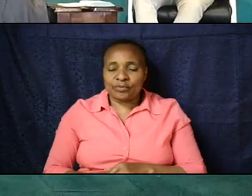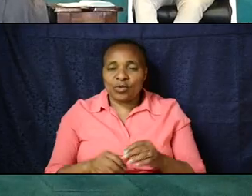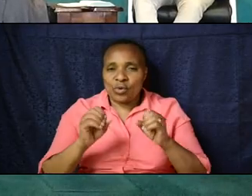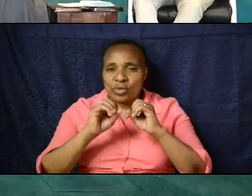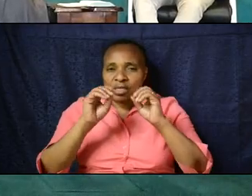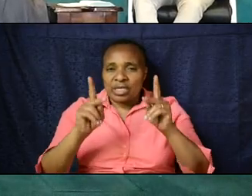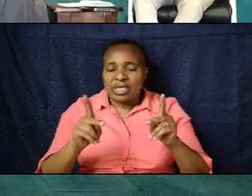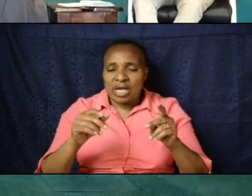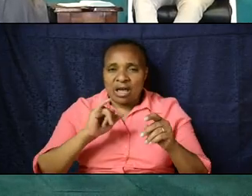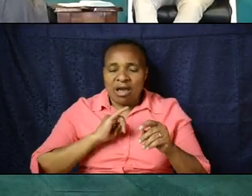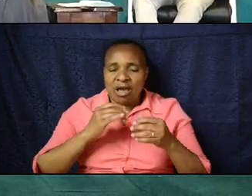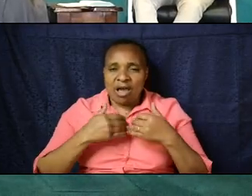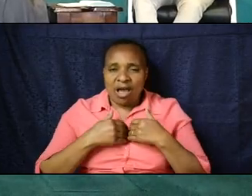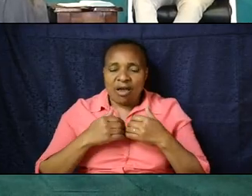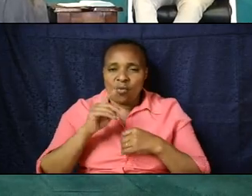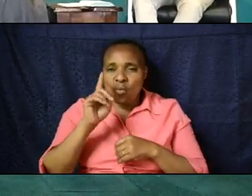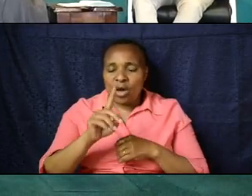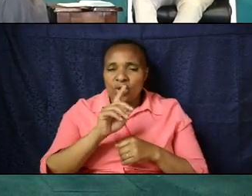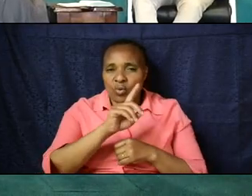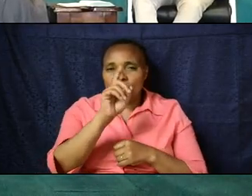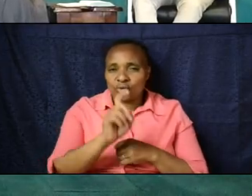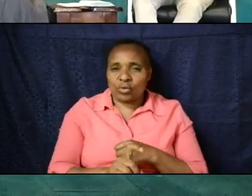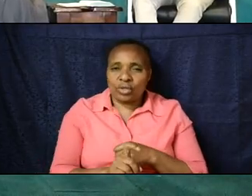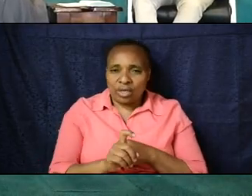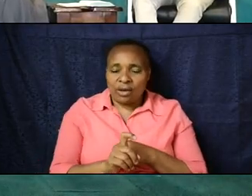Okay, I have one question here.